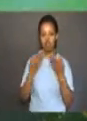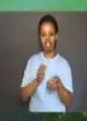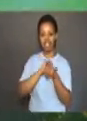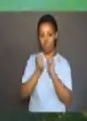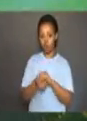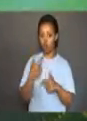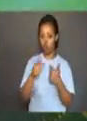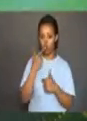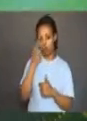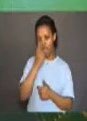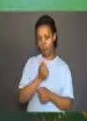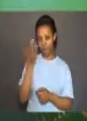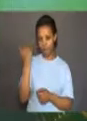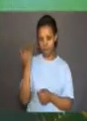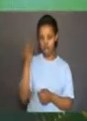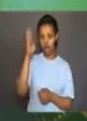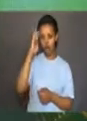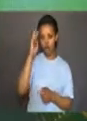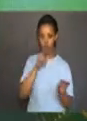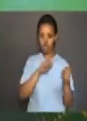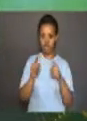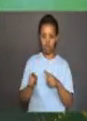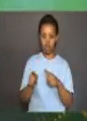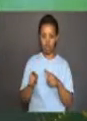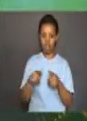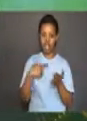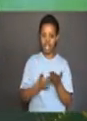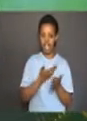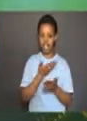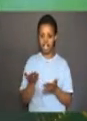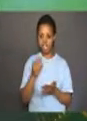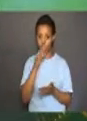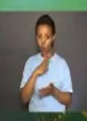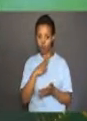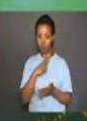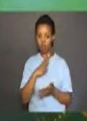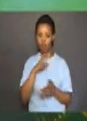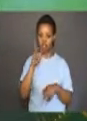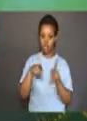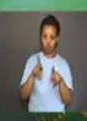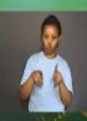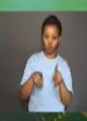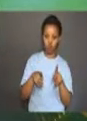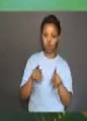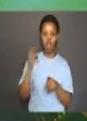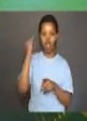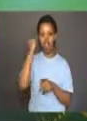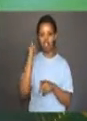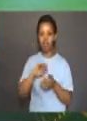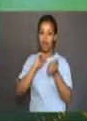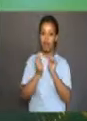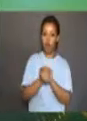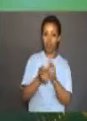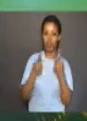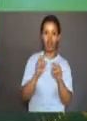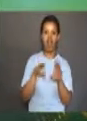Buffon had a hard time trying to convince people this was true,